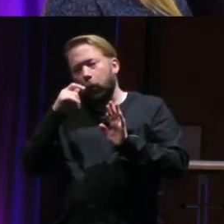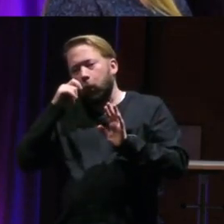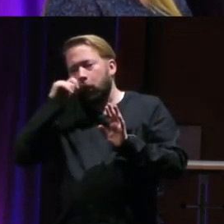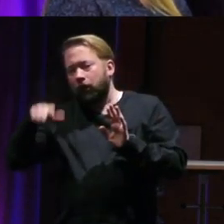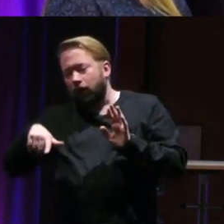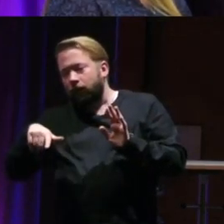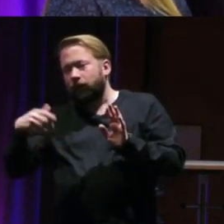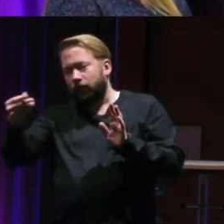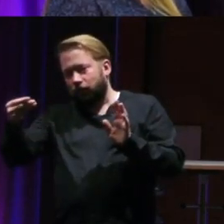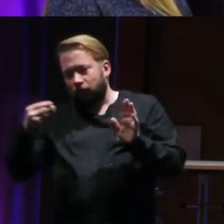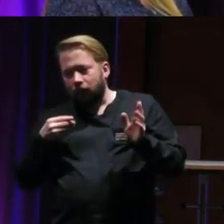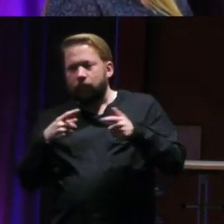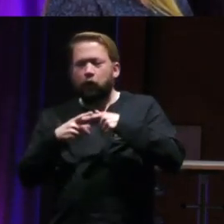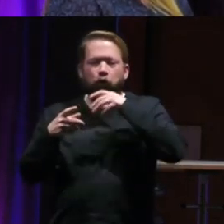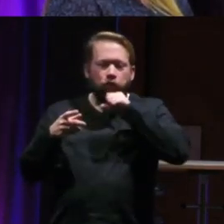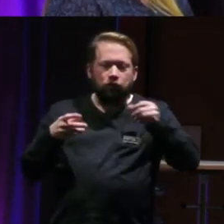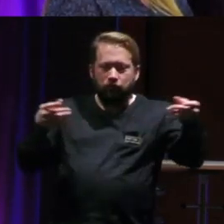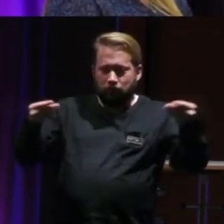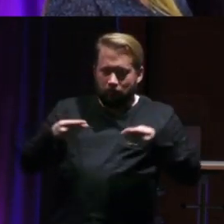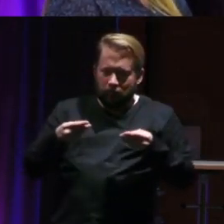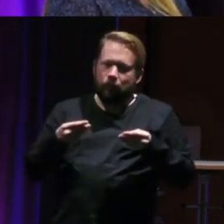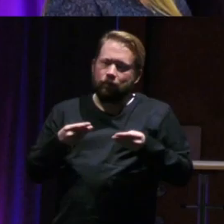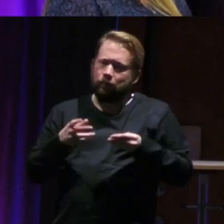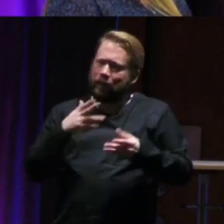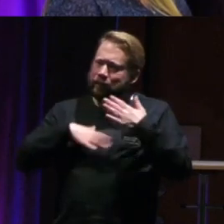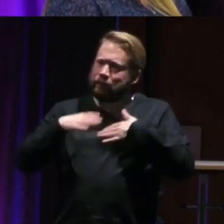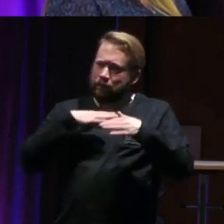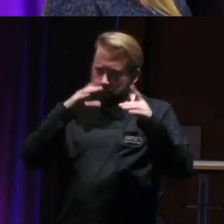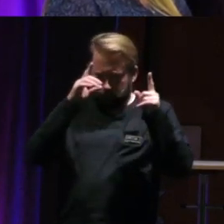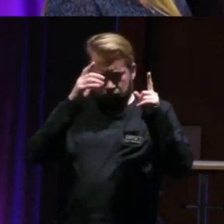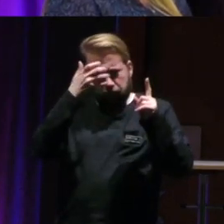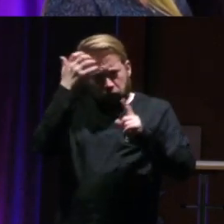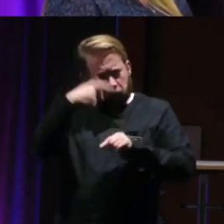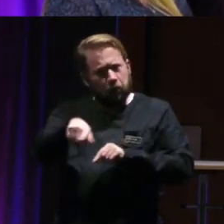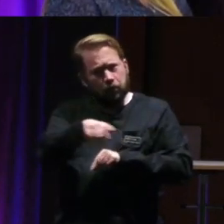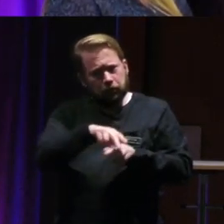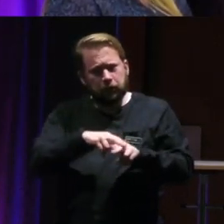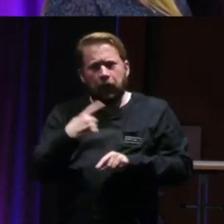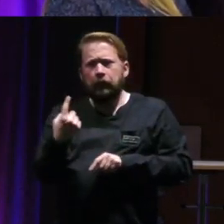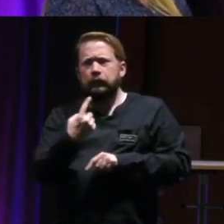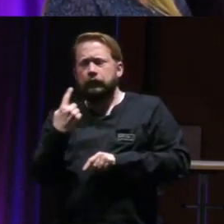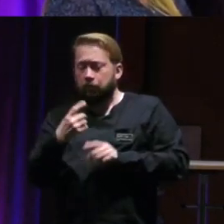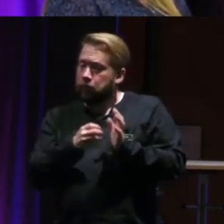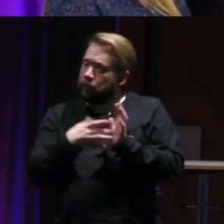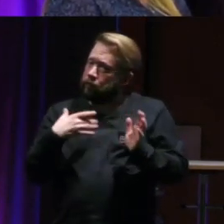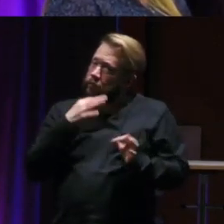that things happen there, but I feel so alone. So that's why I said,